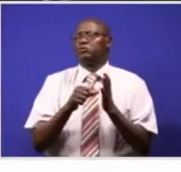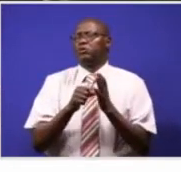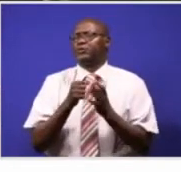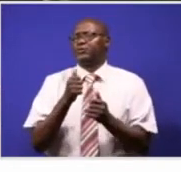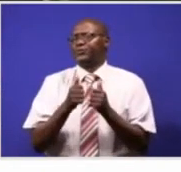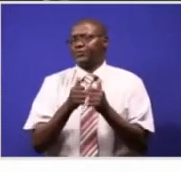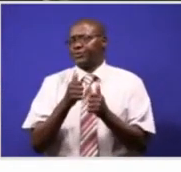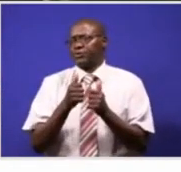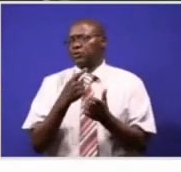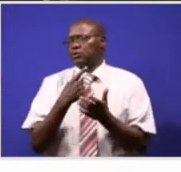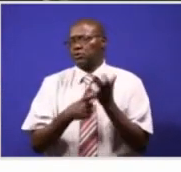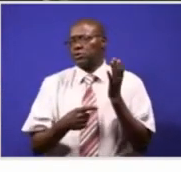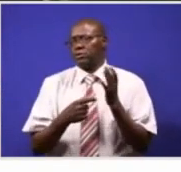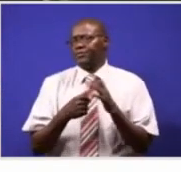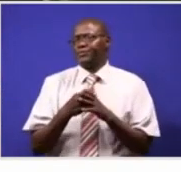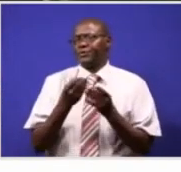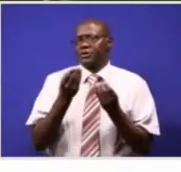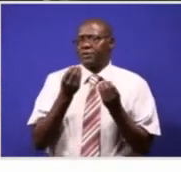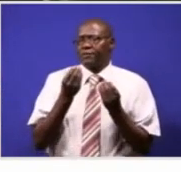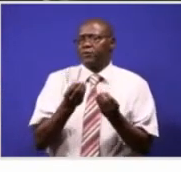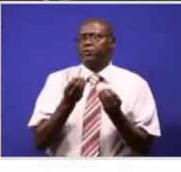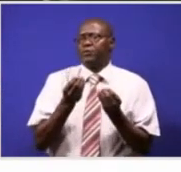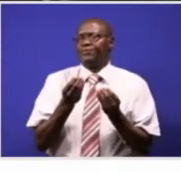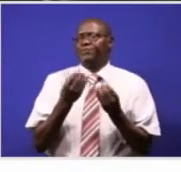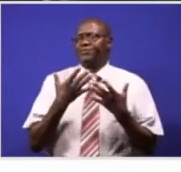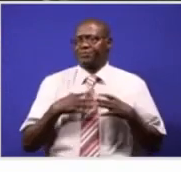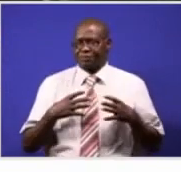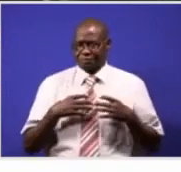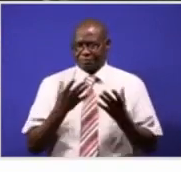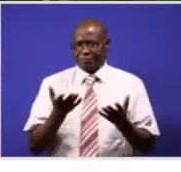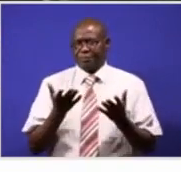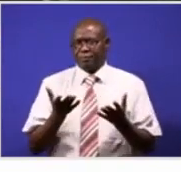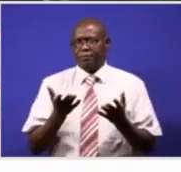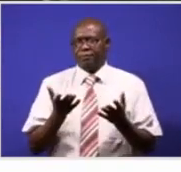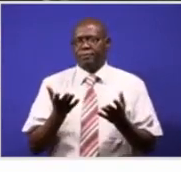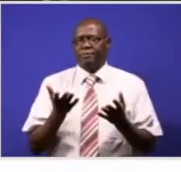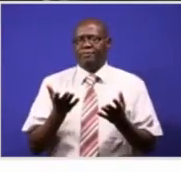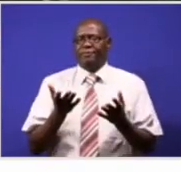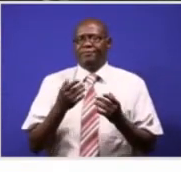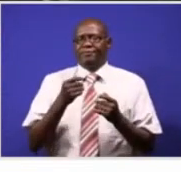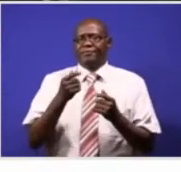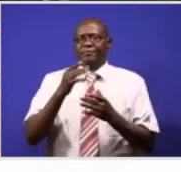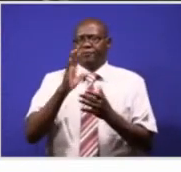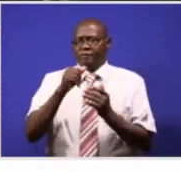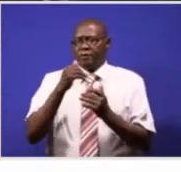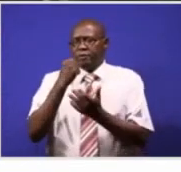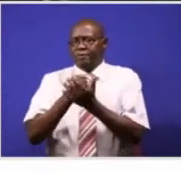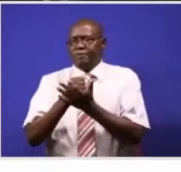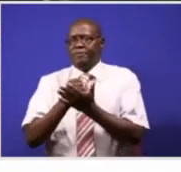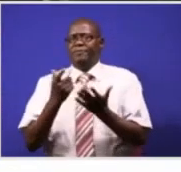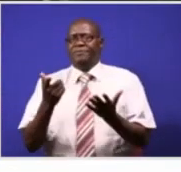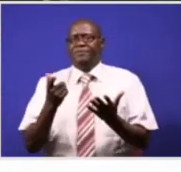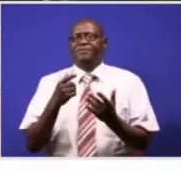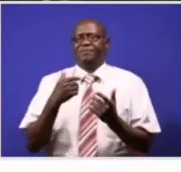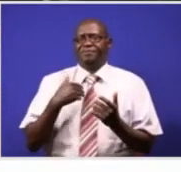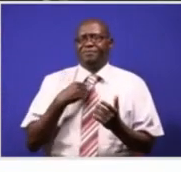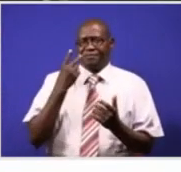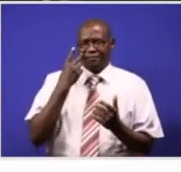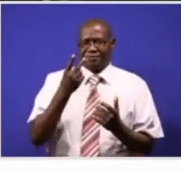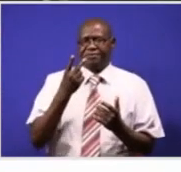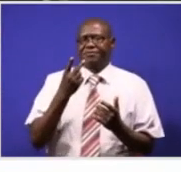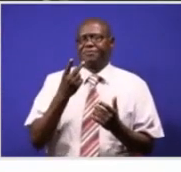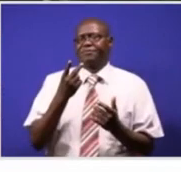it possible that a few people get behind those offices, sit and